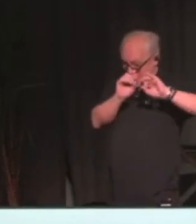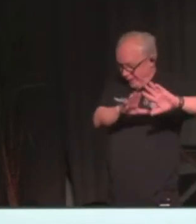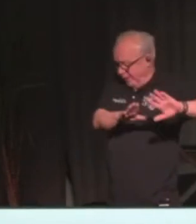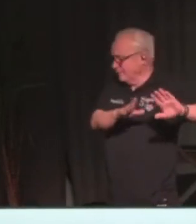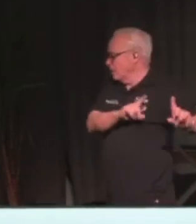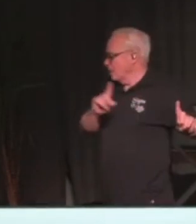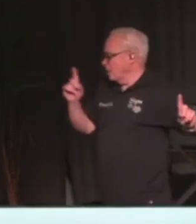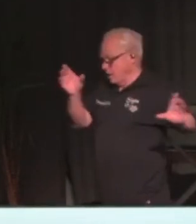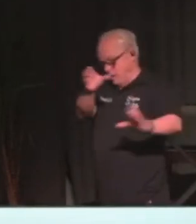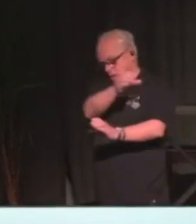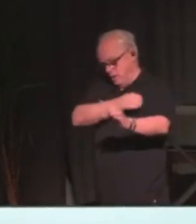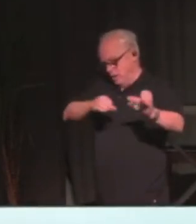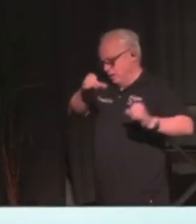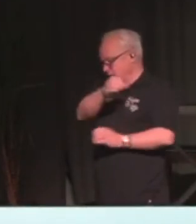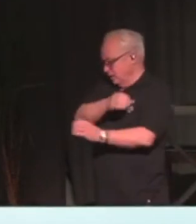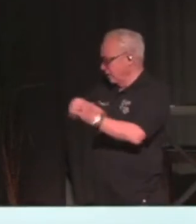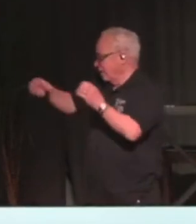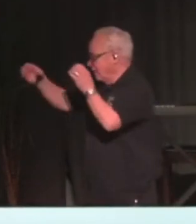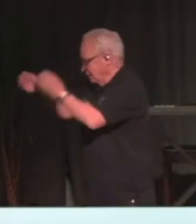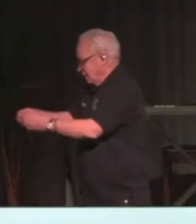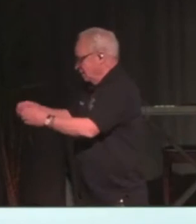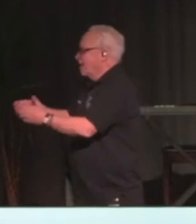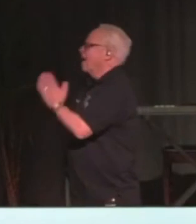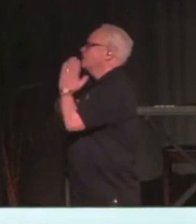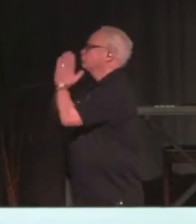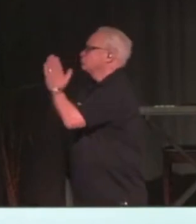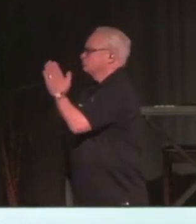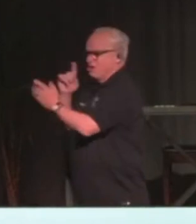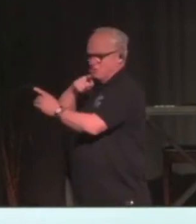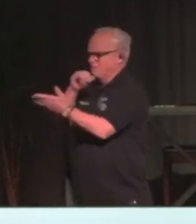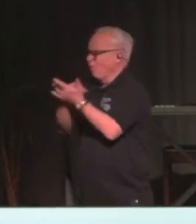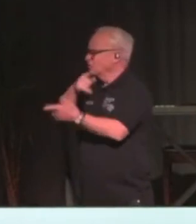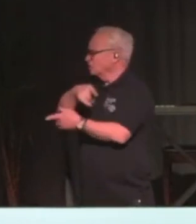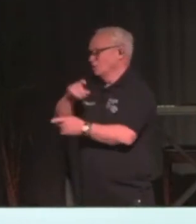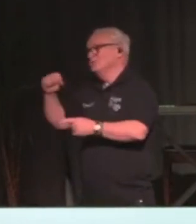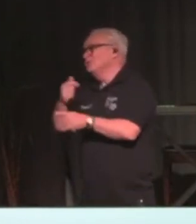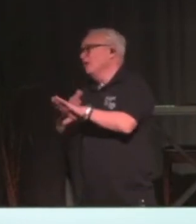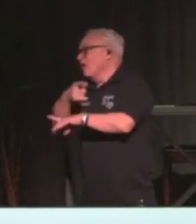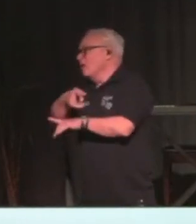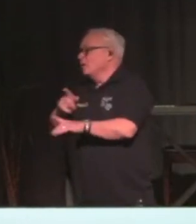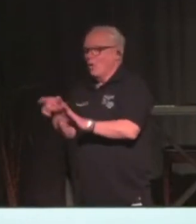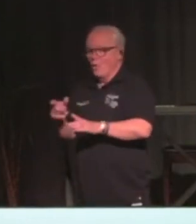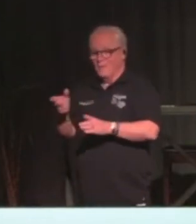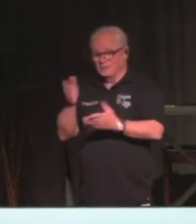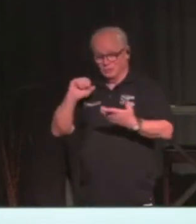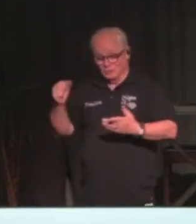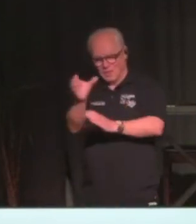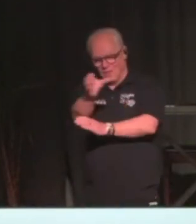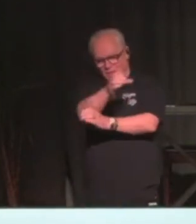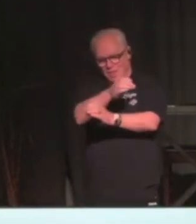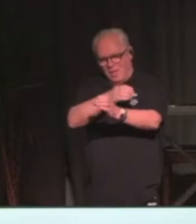Okay? And the point of the thing, they did this and they didn't do that and they should have done this and why are they not doing this? But if instead, even